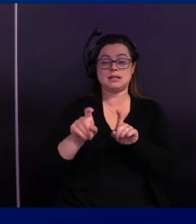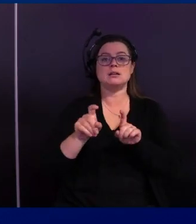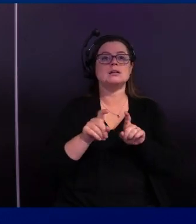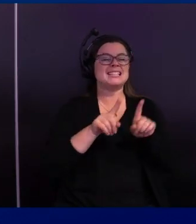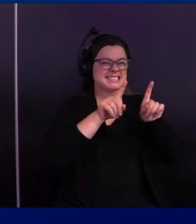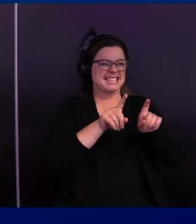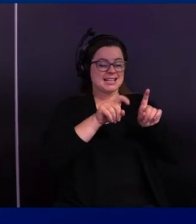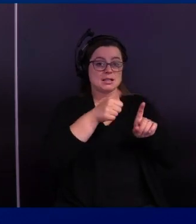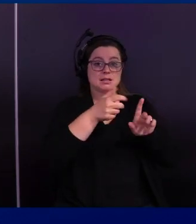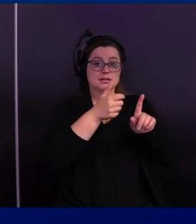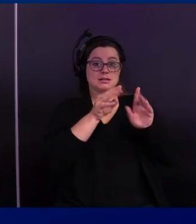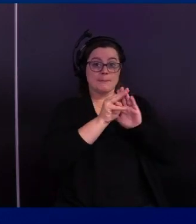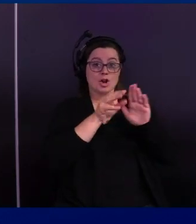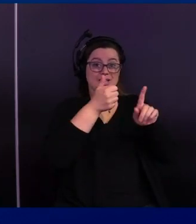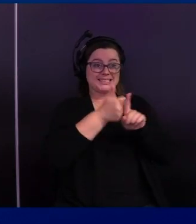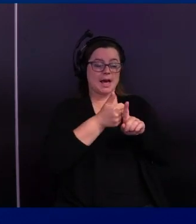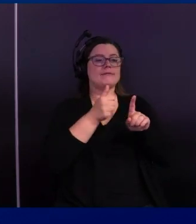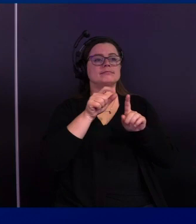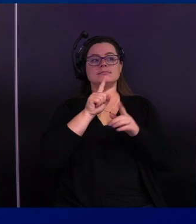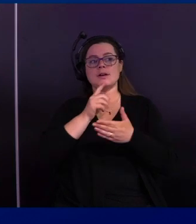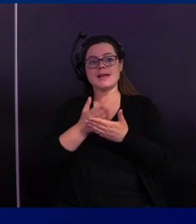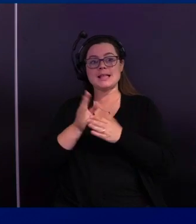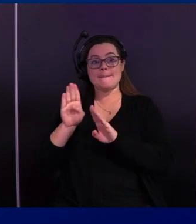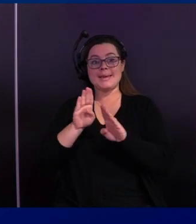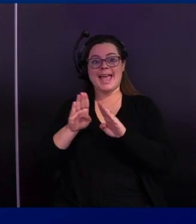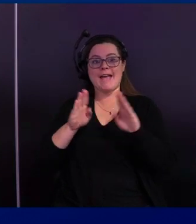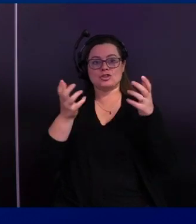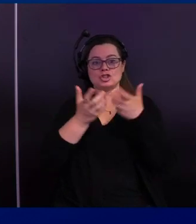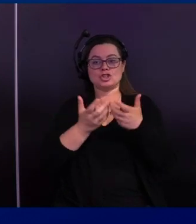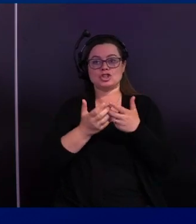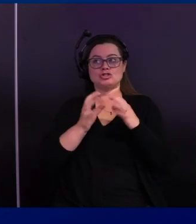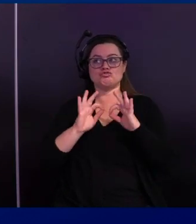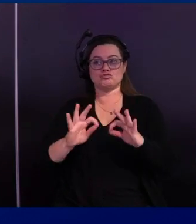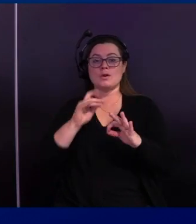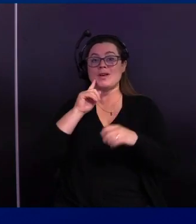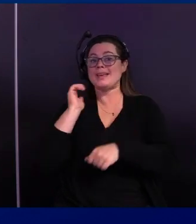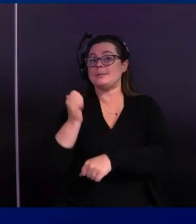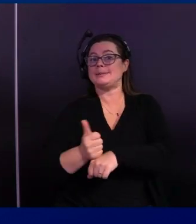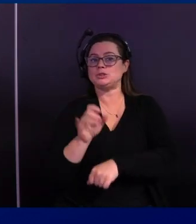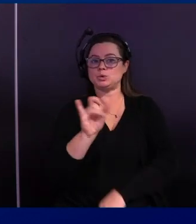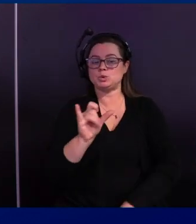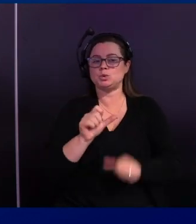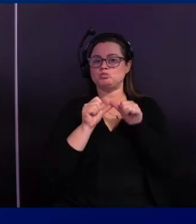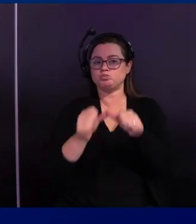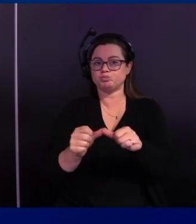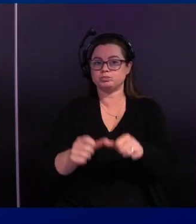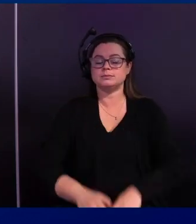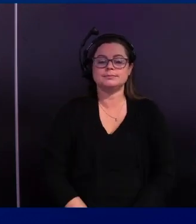then validates that the behaviors hold on the implementation as well.